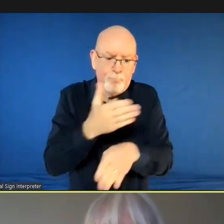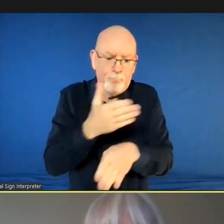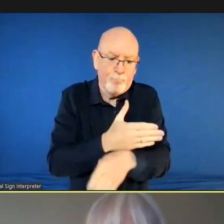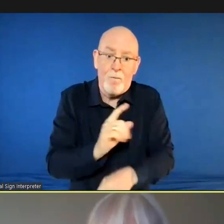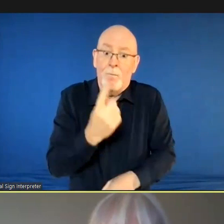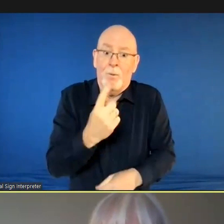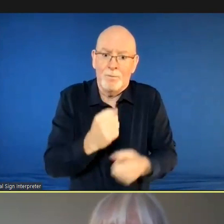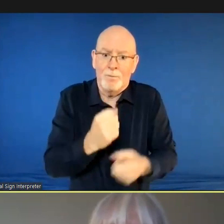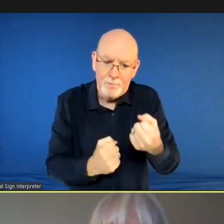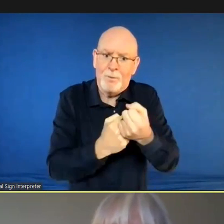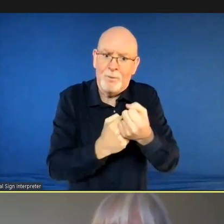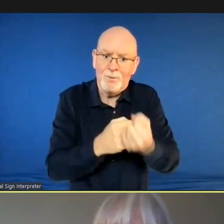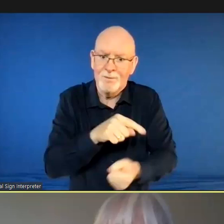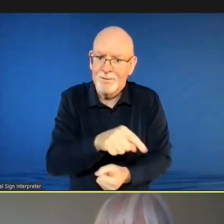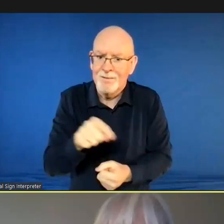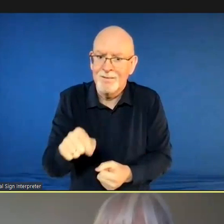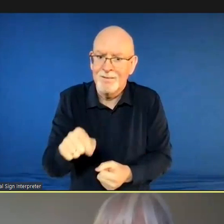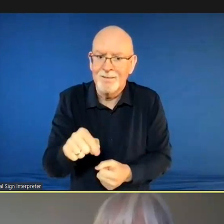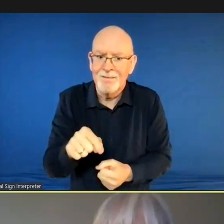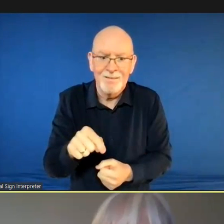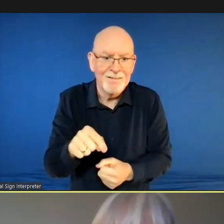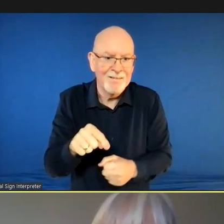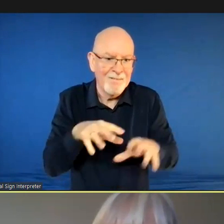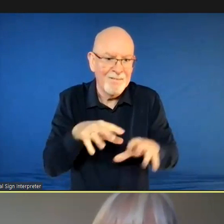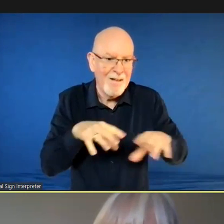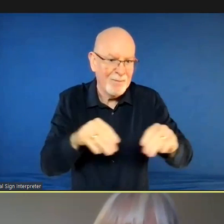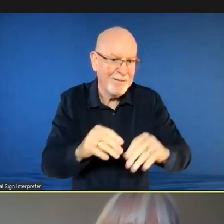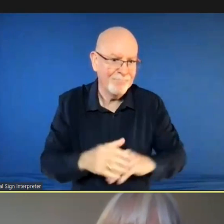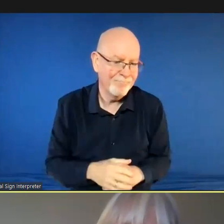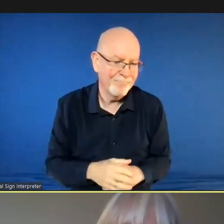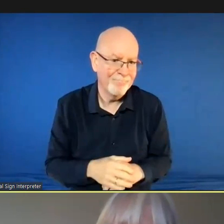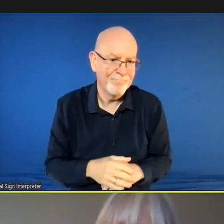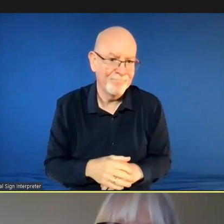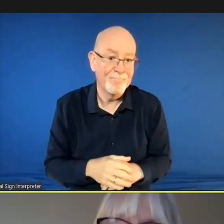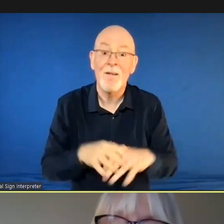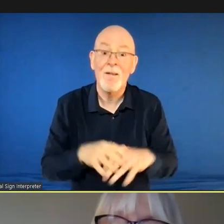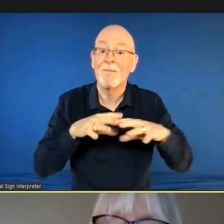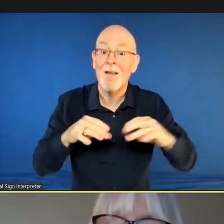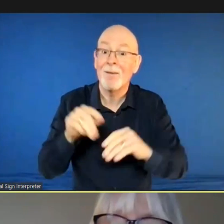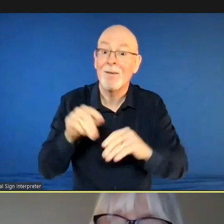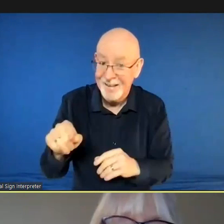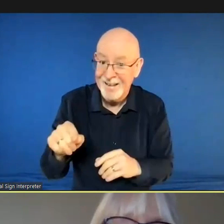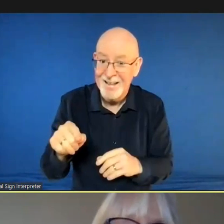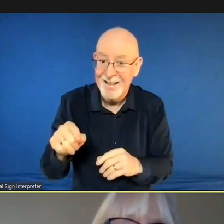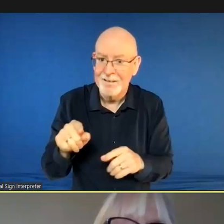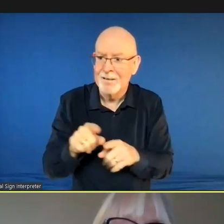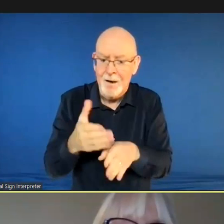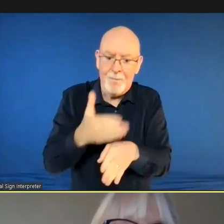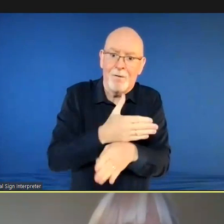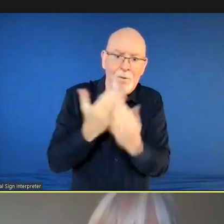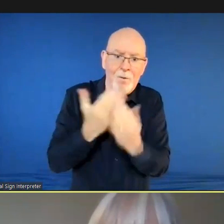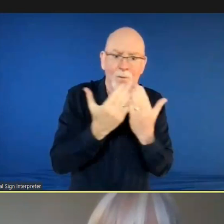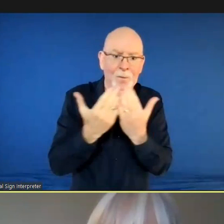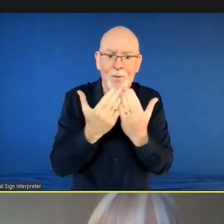family, through preschool, but primarily and first and foremost through the family. And this is the subject of the